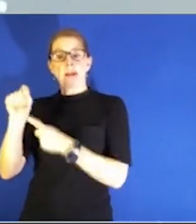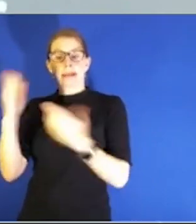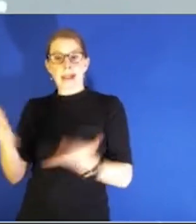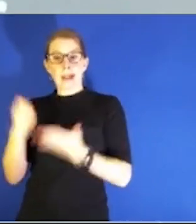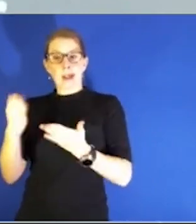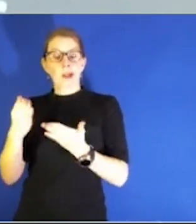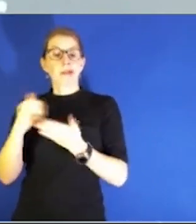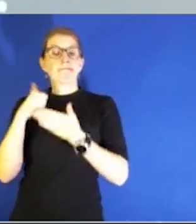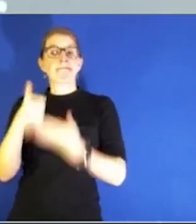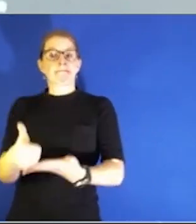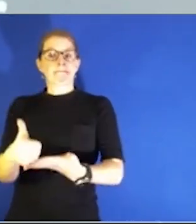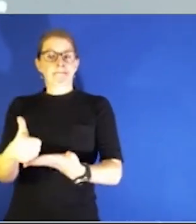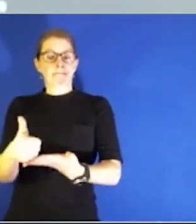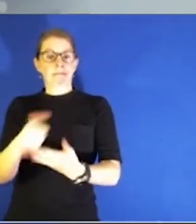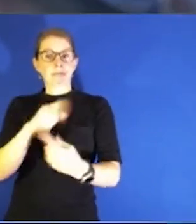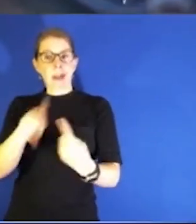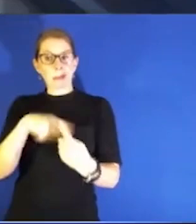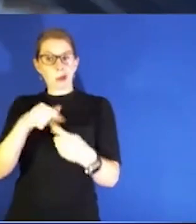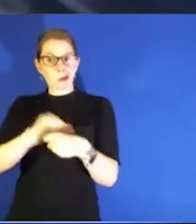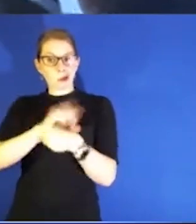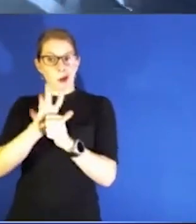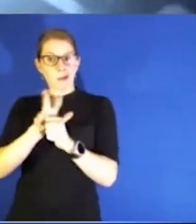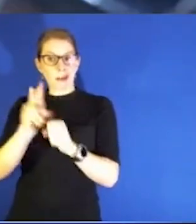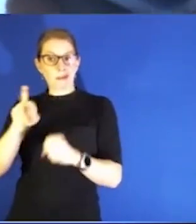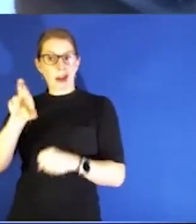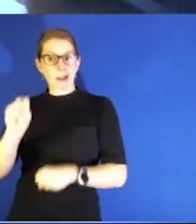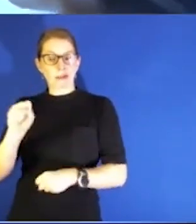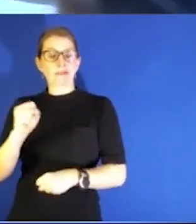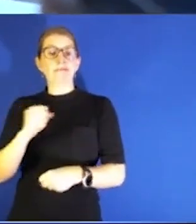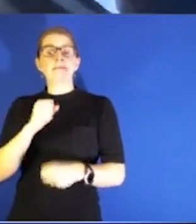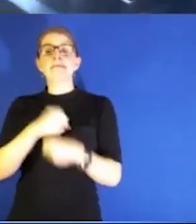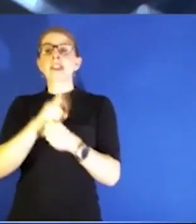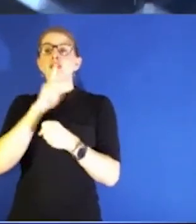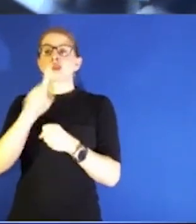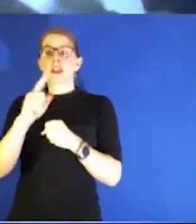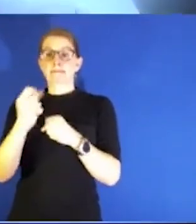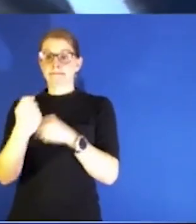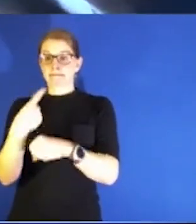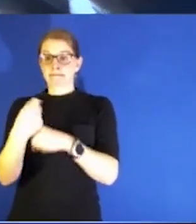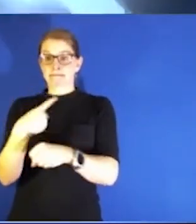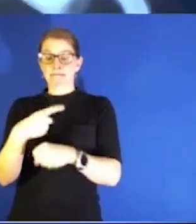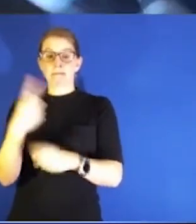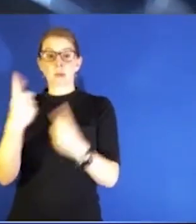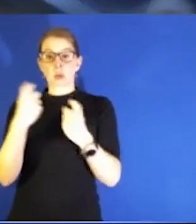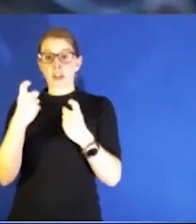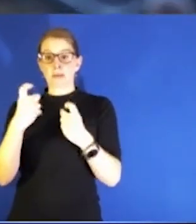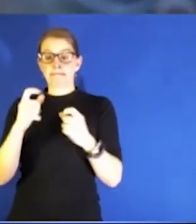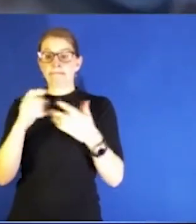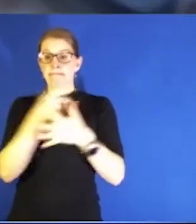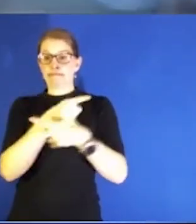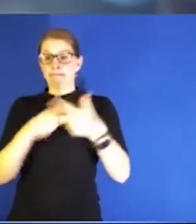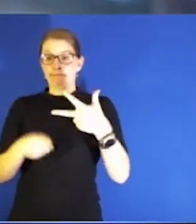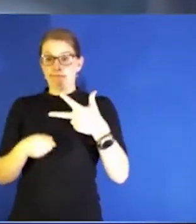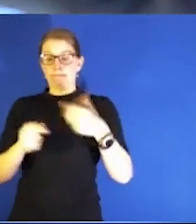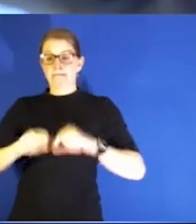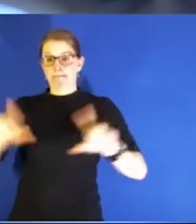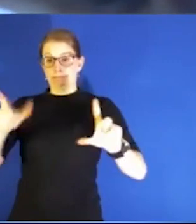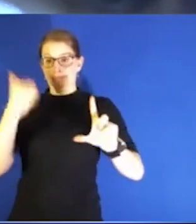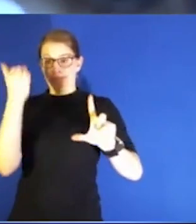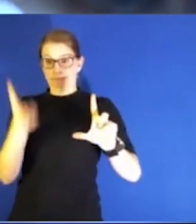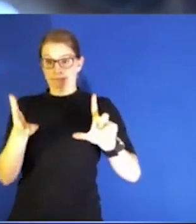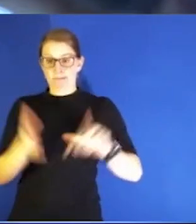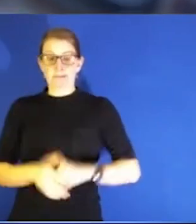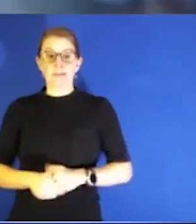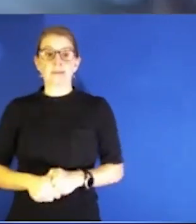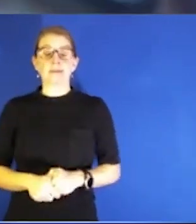COVID virus. So please make sure you get your questions sent in to us on YouTube, Facebook, and on the Medical News Network. You can find links right there